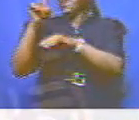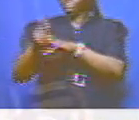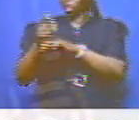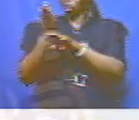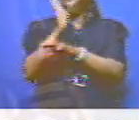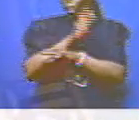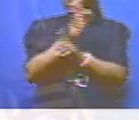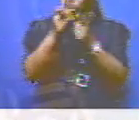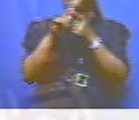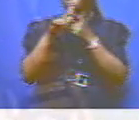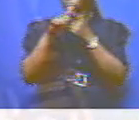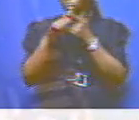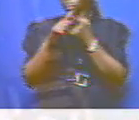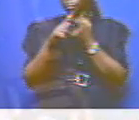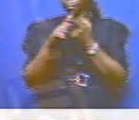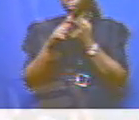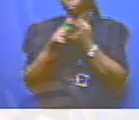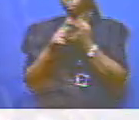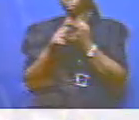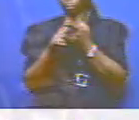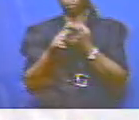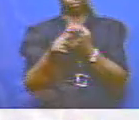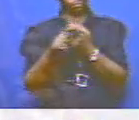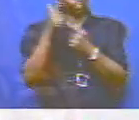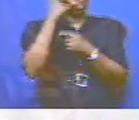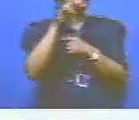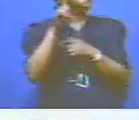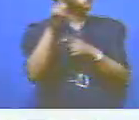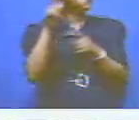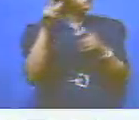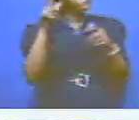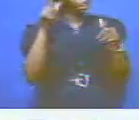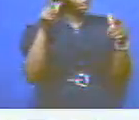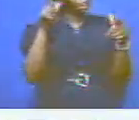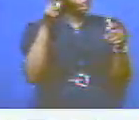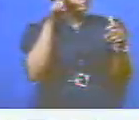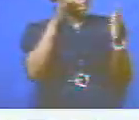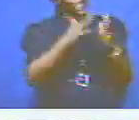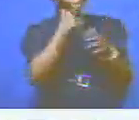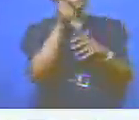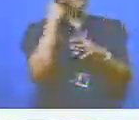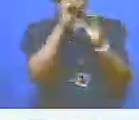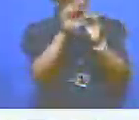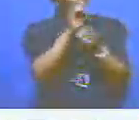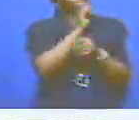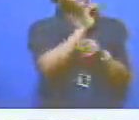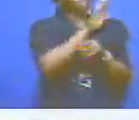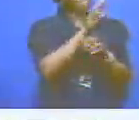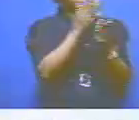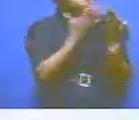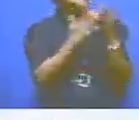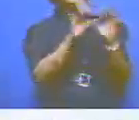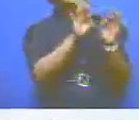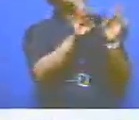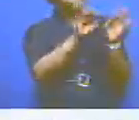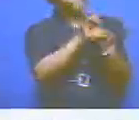to there. The universality slots. Just for the audience maybe who do not understand that, because you said the A, the B, maybe just clarify